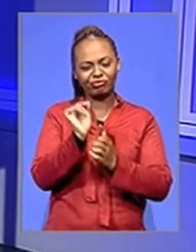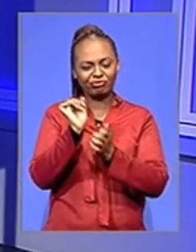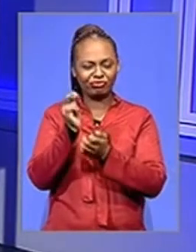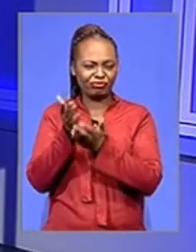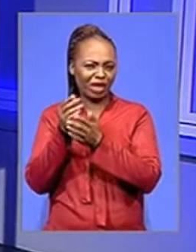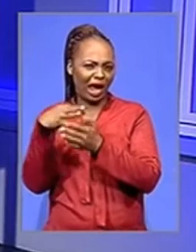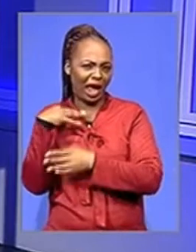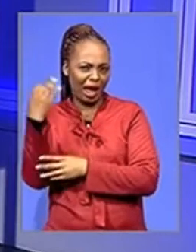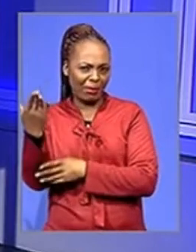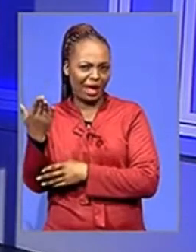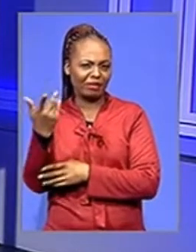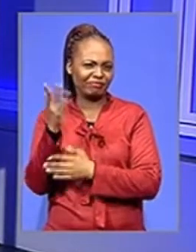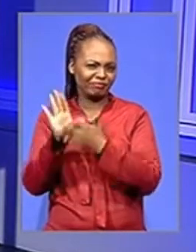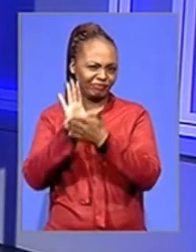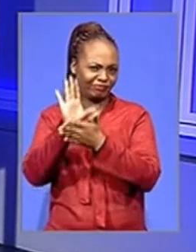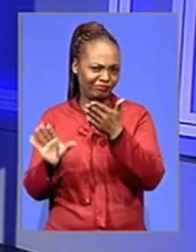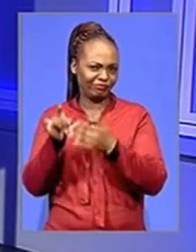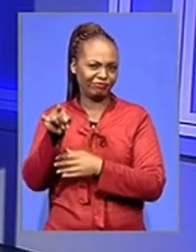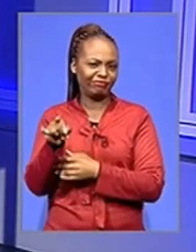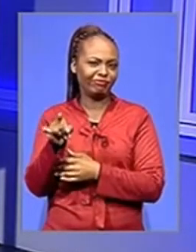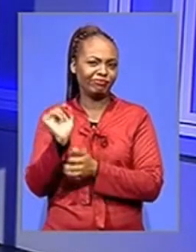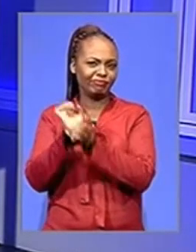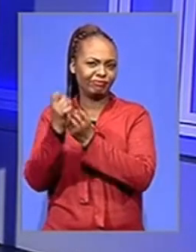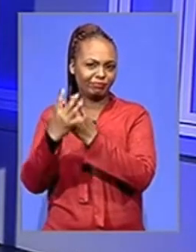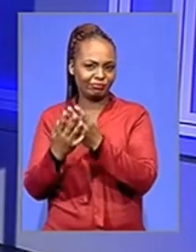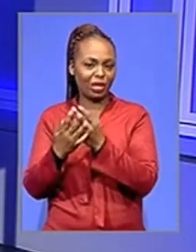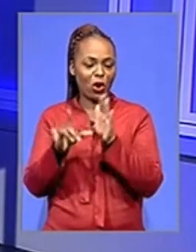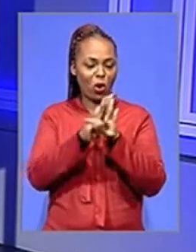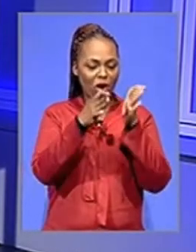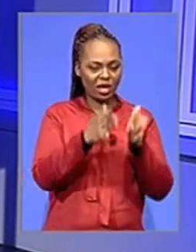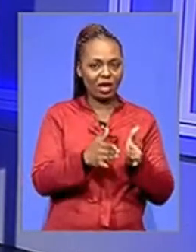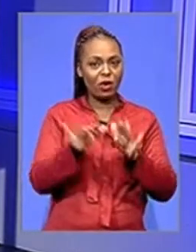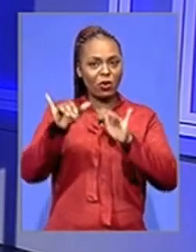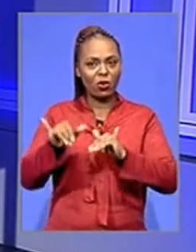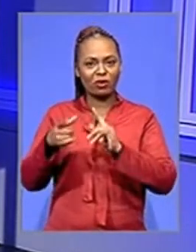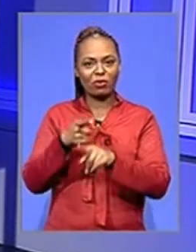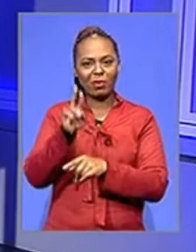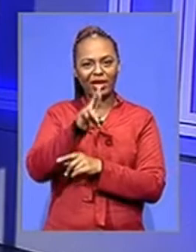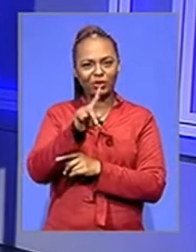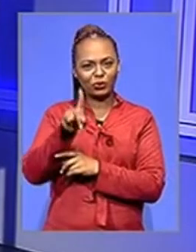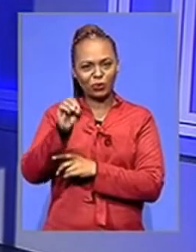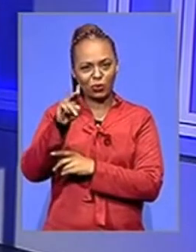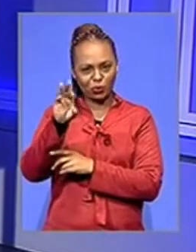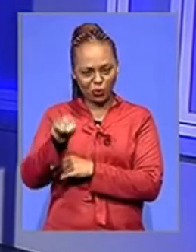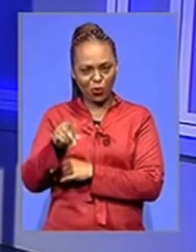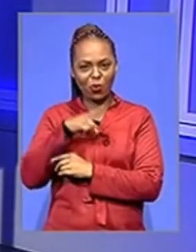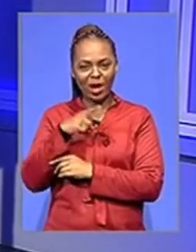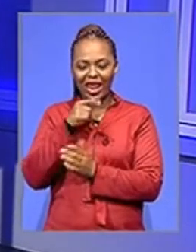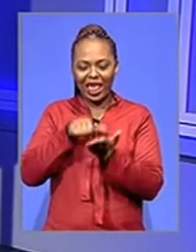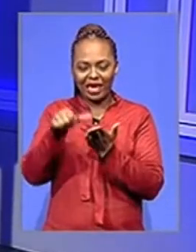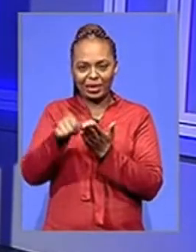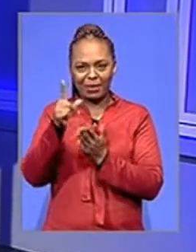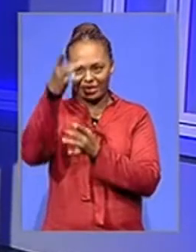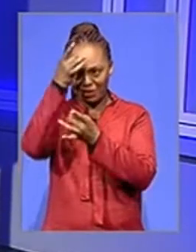gagwe ba kgopetse moatlhodi mogolo wa nakwana Raymond Zondo gore a ntshe lengwalo le le laelago maphodisa gore a se moswaare